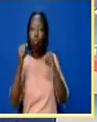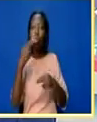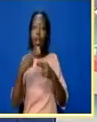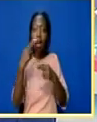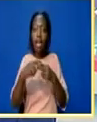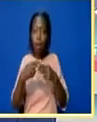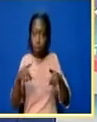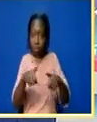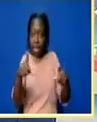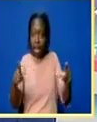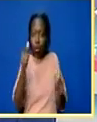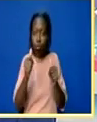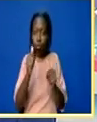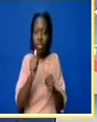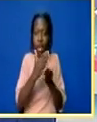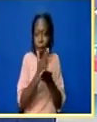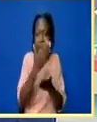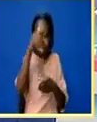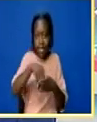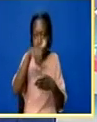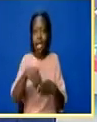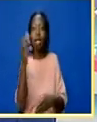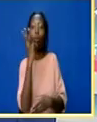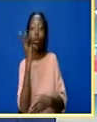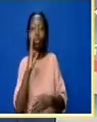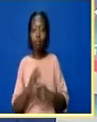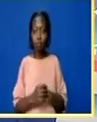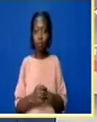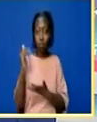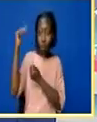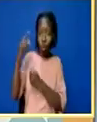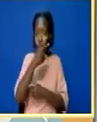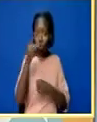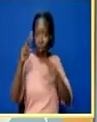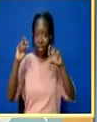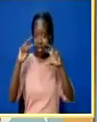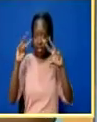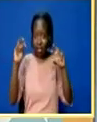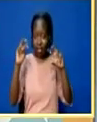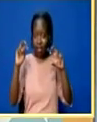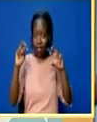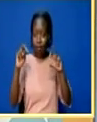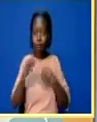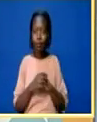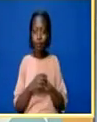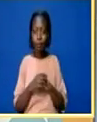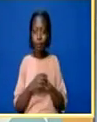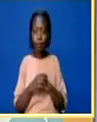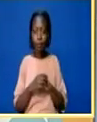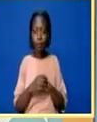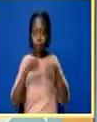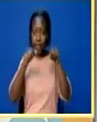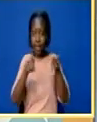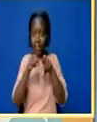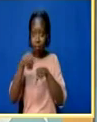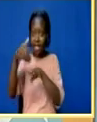land that is partially inside the water body? Okay. I hope you guys are checking it out. Please leave it in our comment section on our